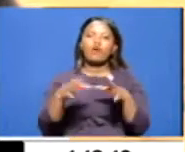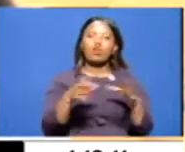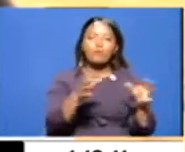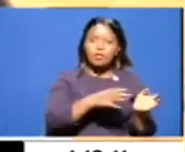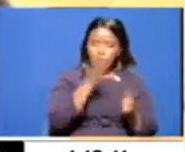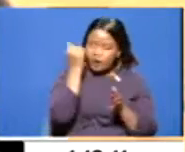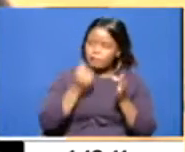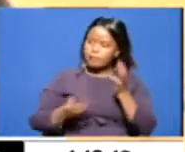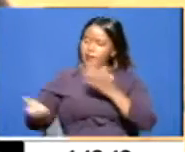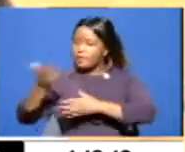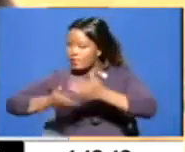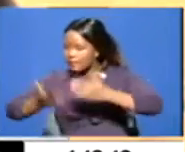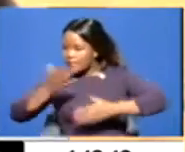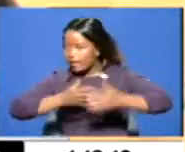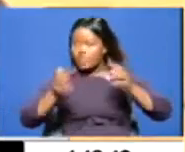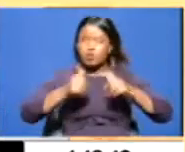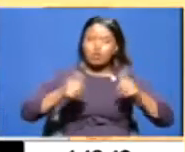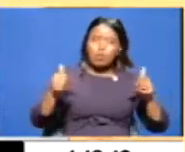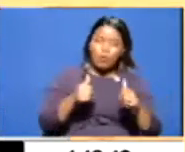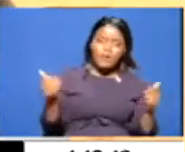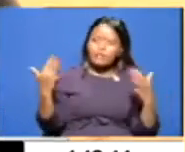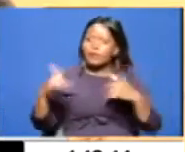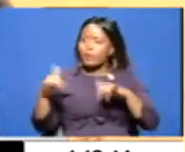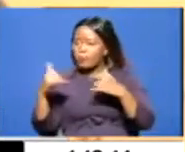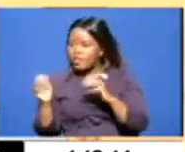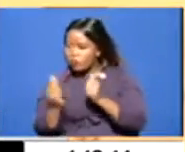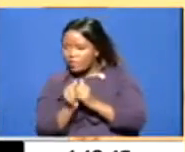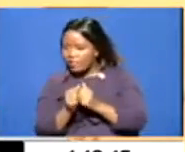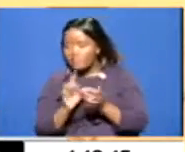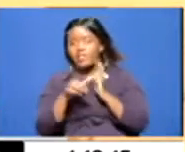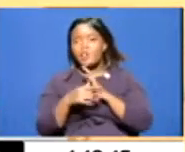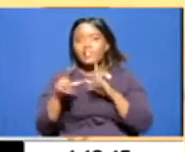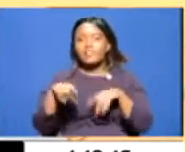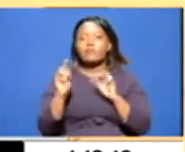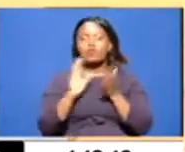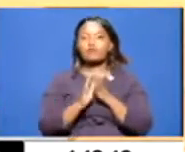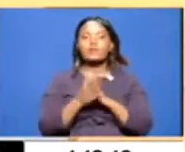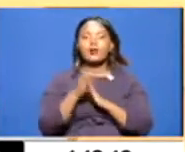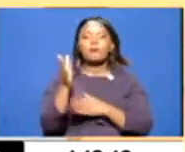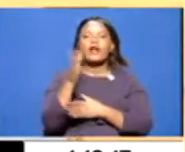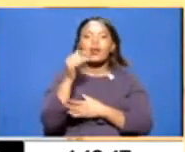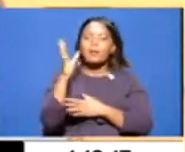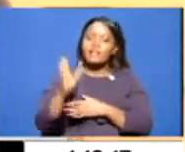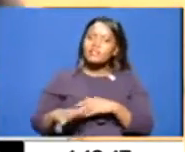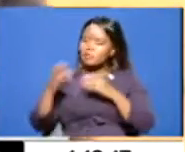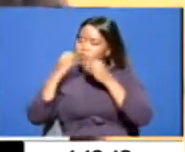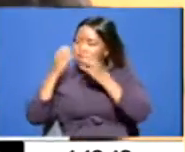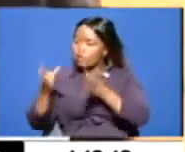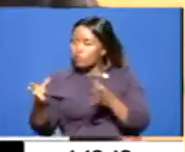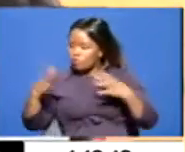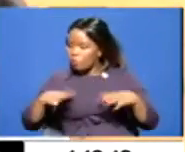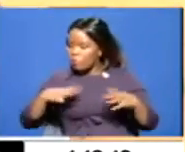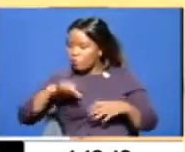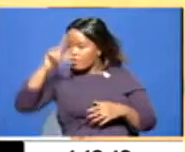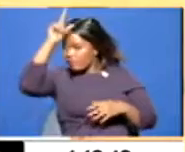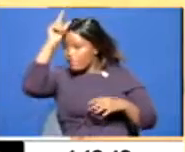interact, play together, then eventually you can be able to use them as ambassadors to reach out to the villagers and make sure that everybody is able to live